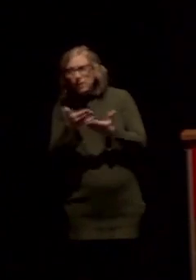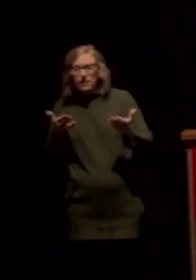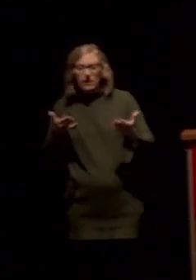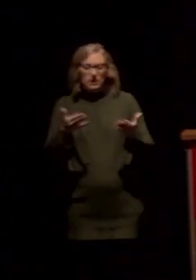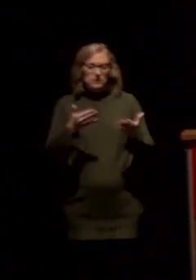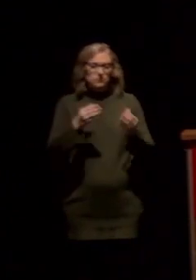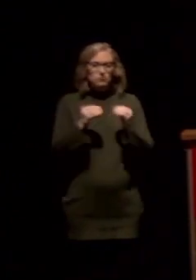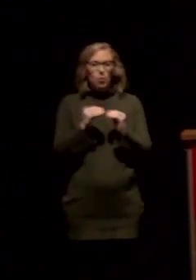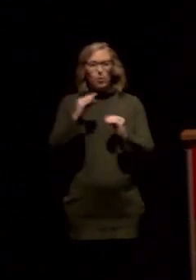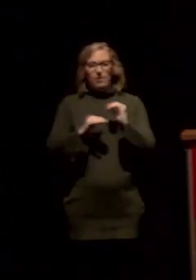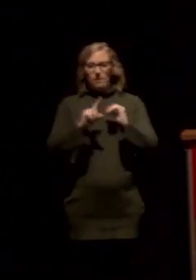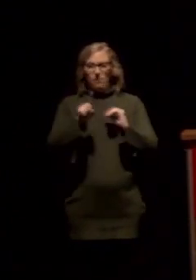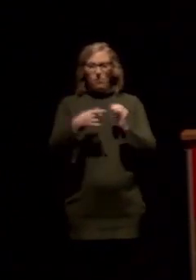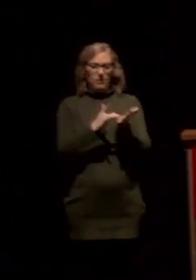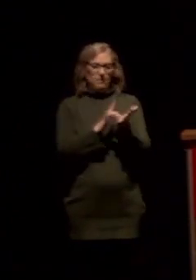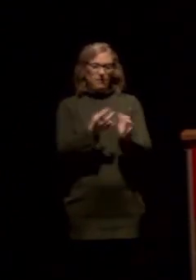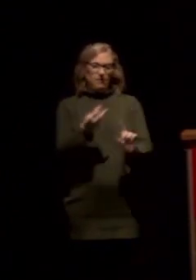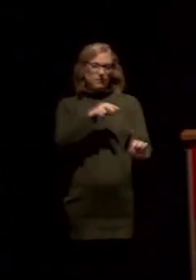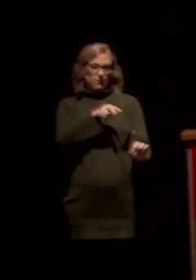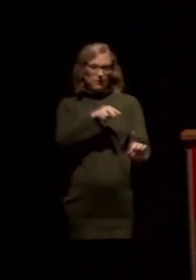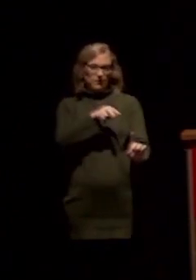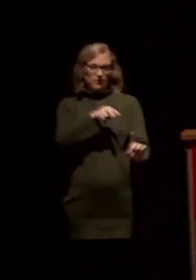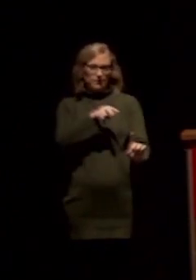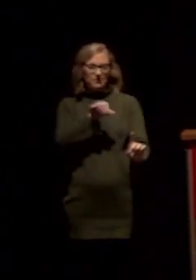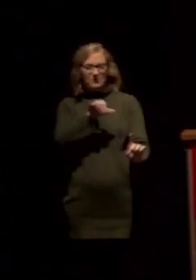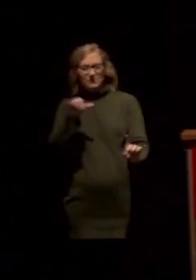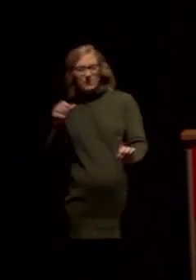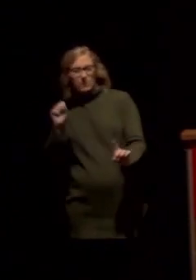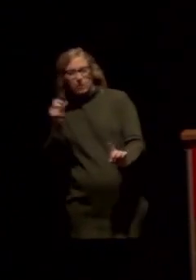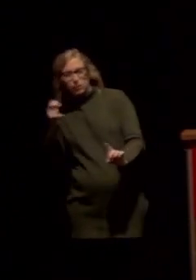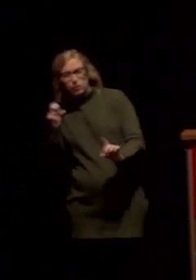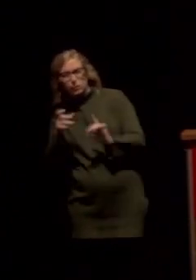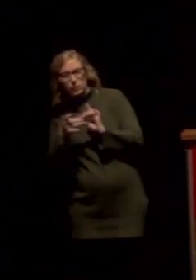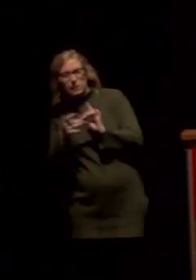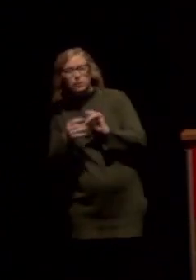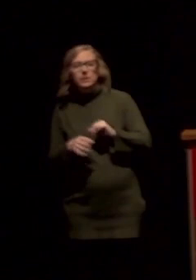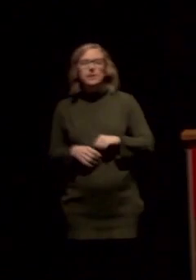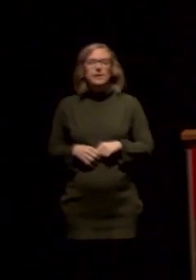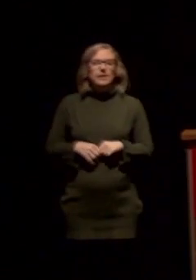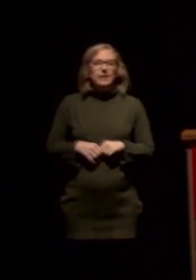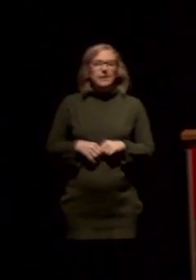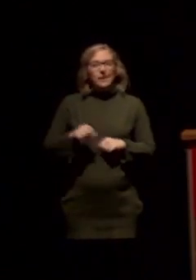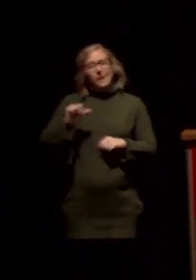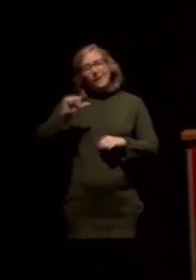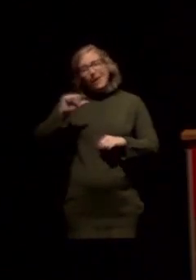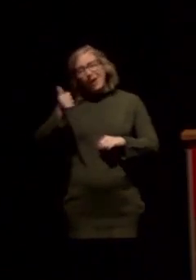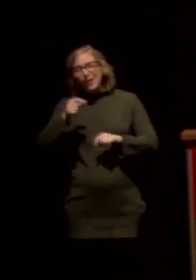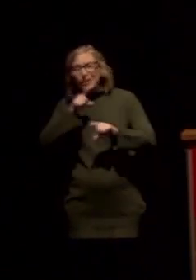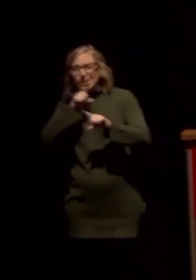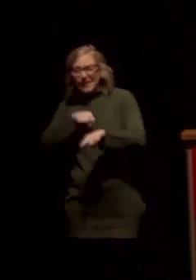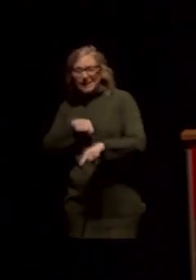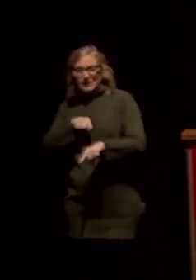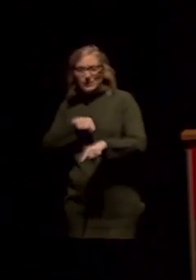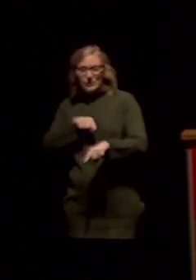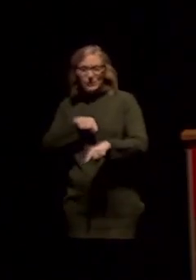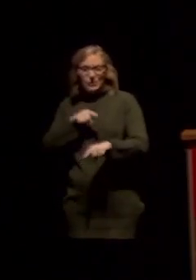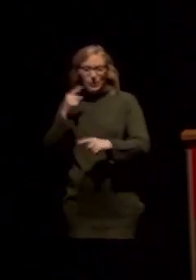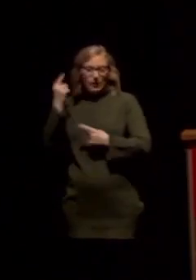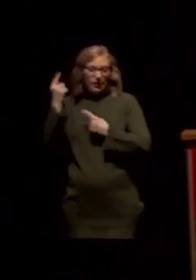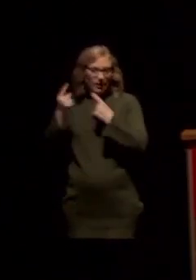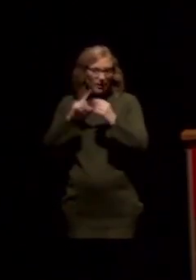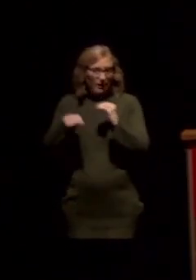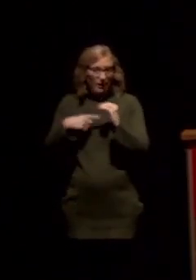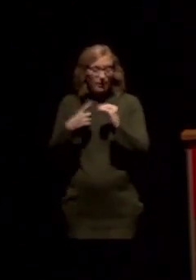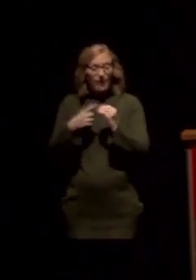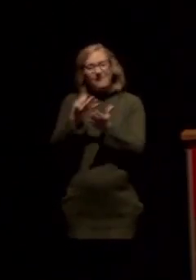To the examples that Sue mentioned. I think the other kind of branch I would take on this, to not repeat what Sue said, is also thinking about